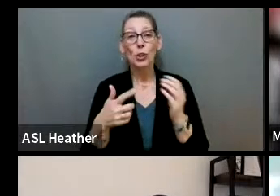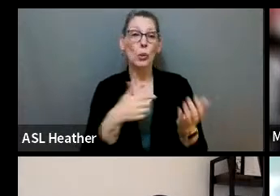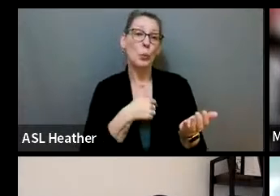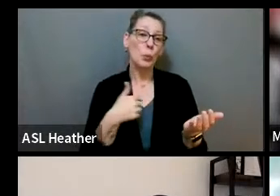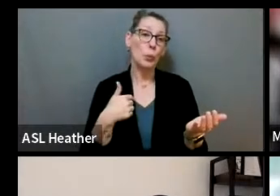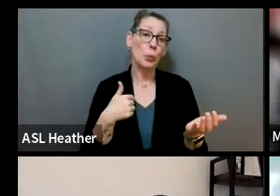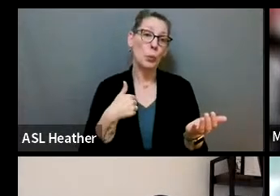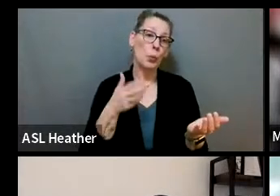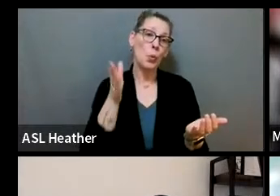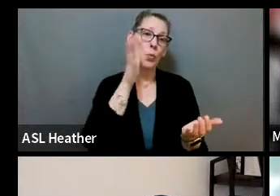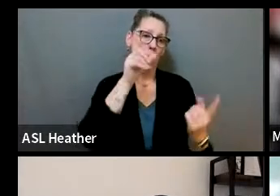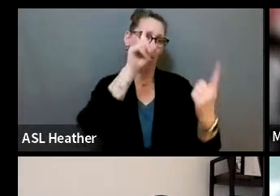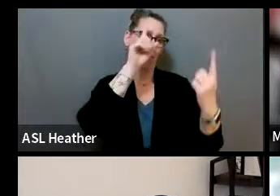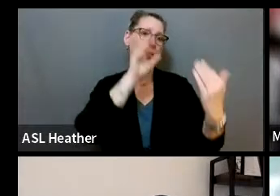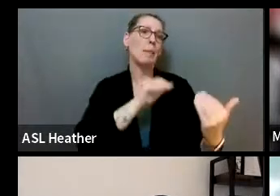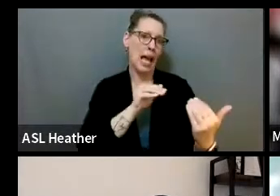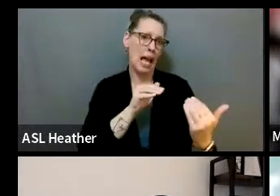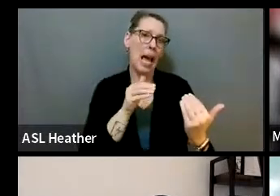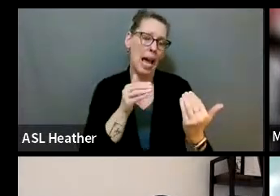we'll be expecting to come out